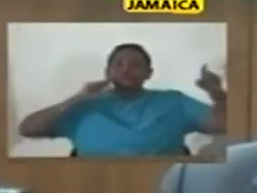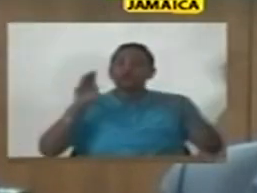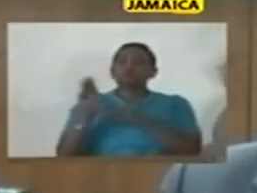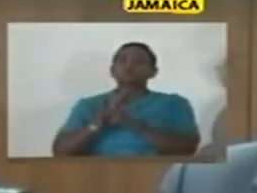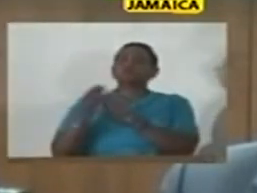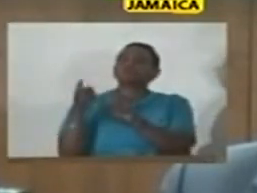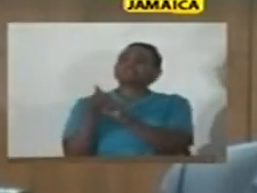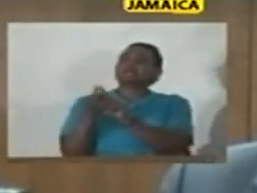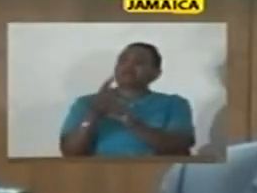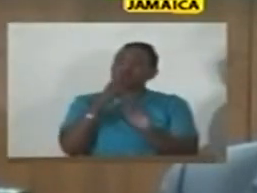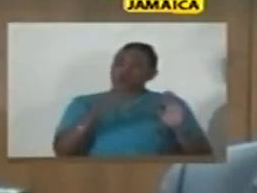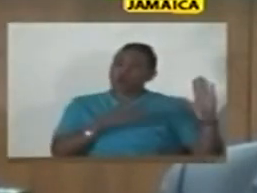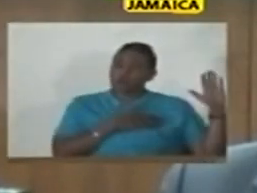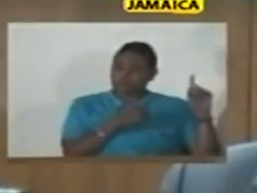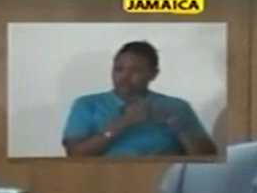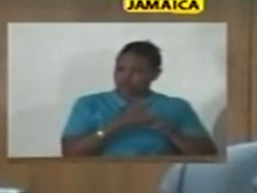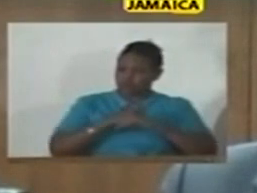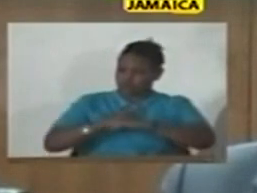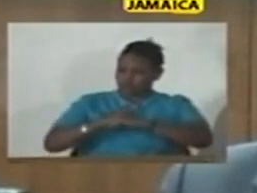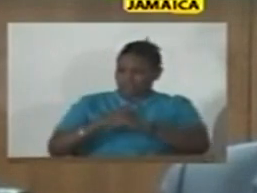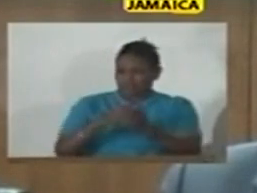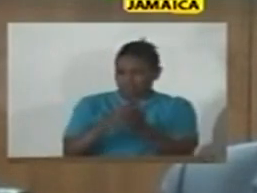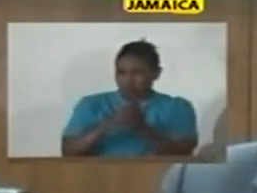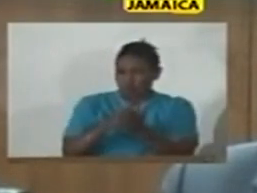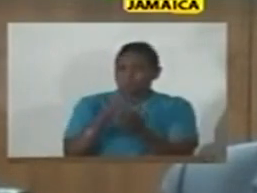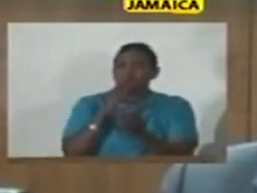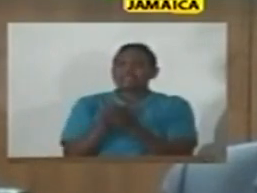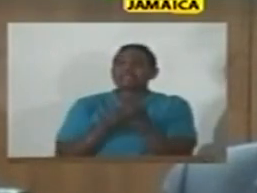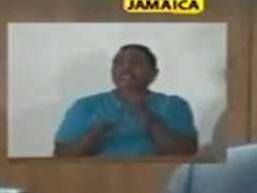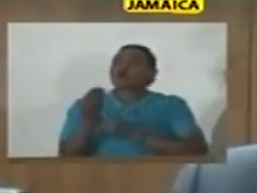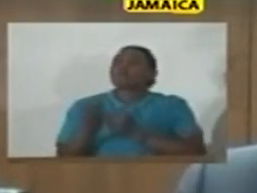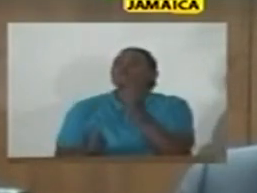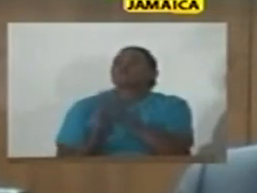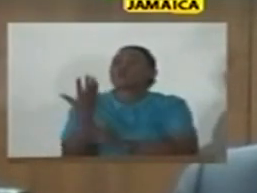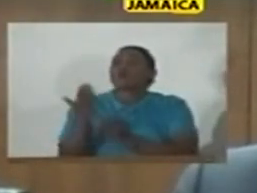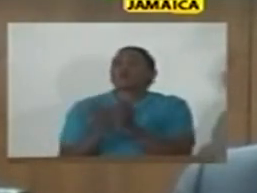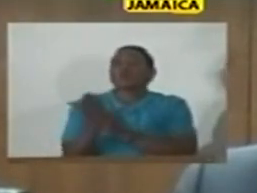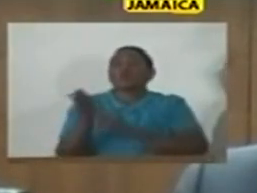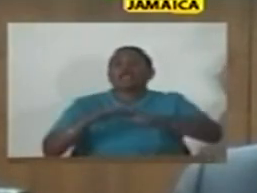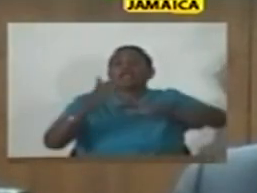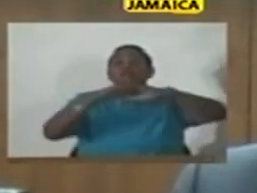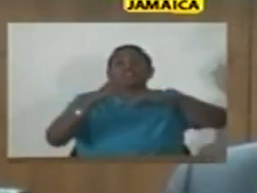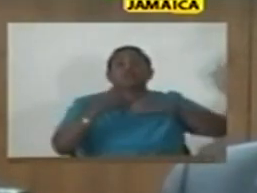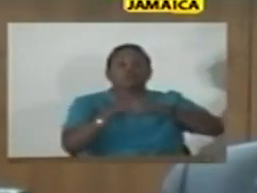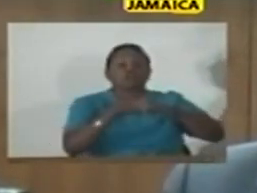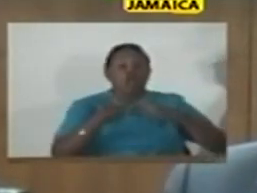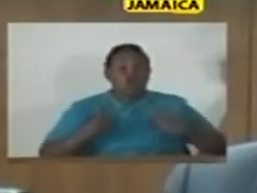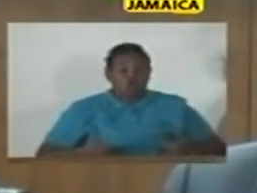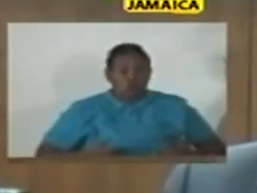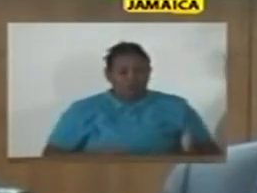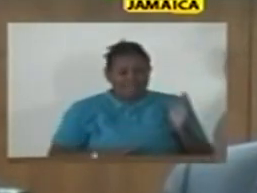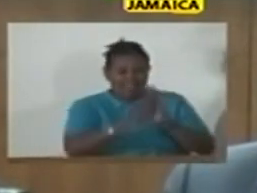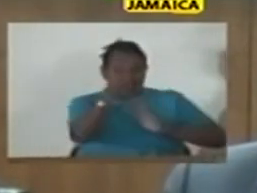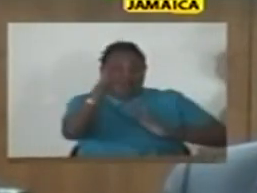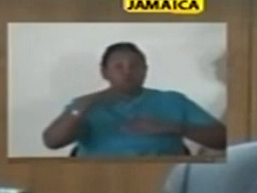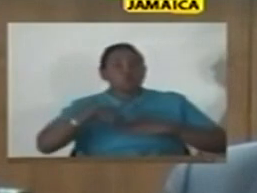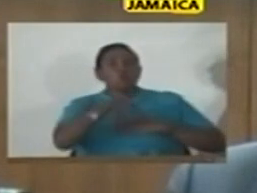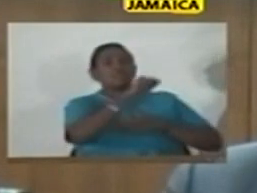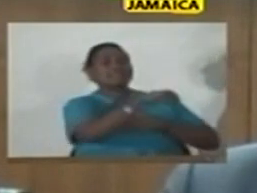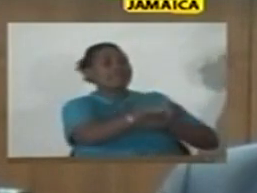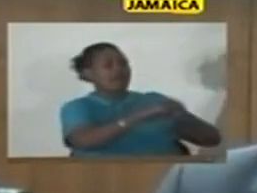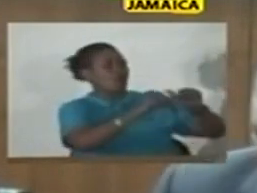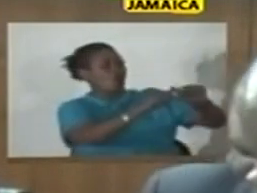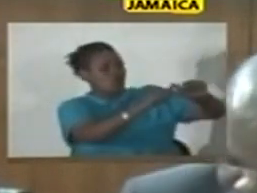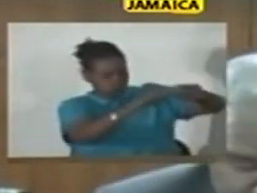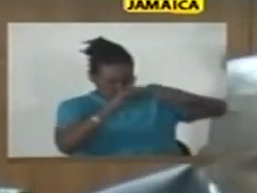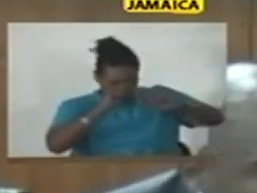to protecting the vulnerable, to economic growth through increased productivity and human capital development, so that we can continue